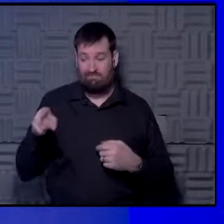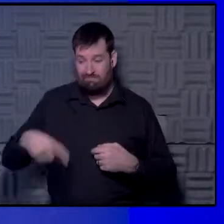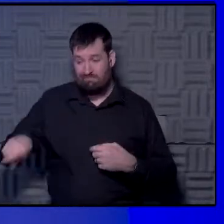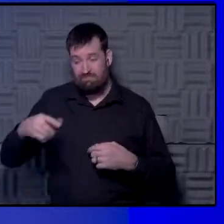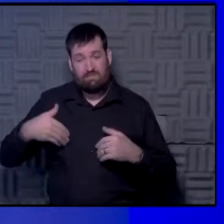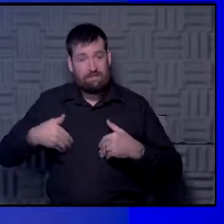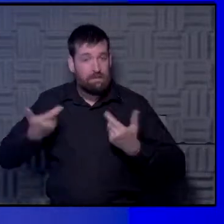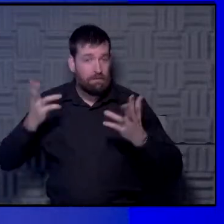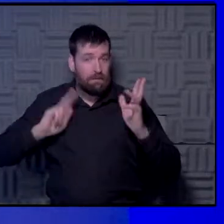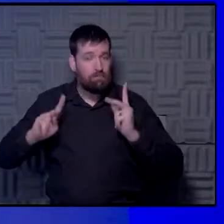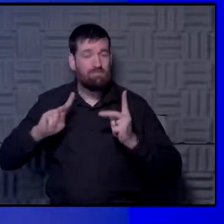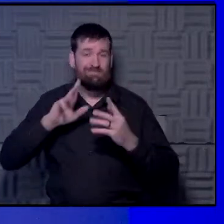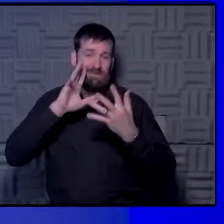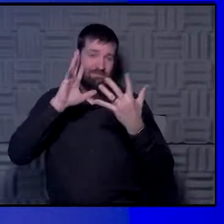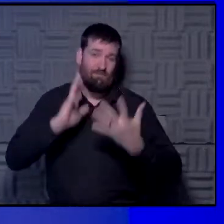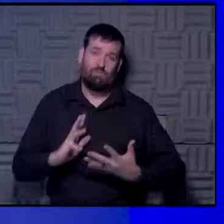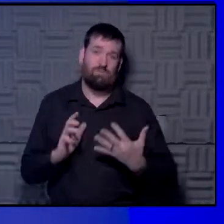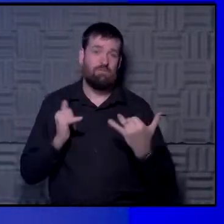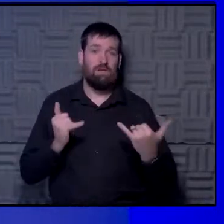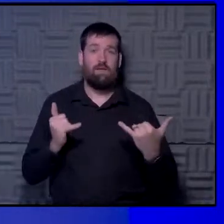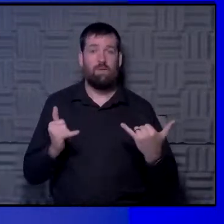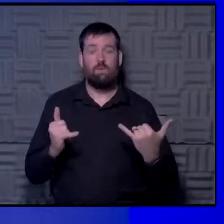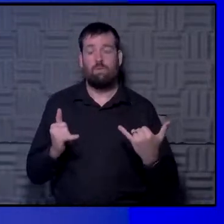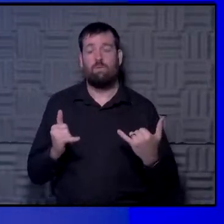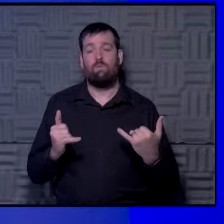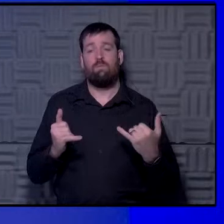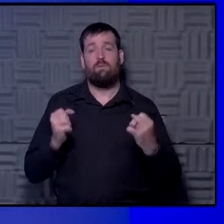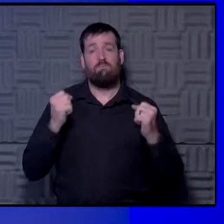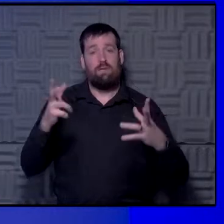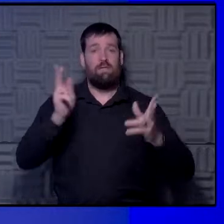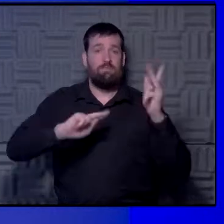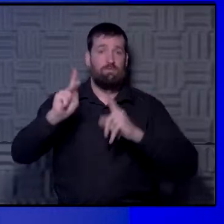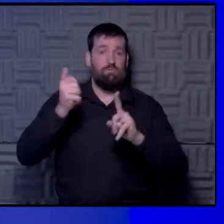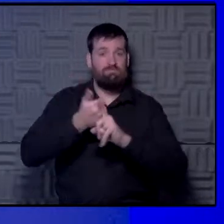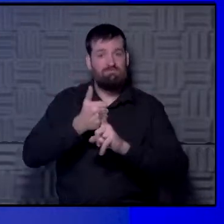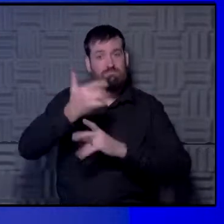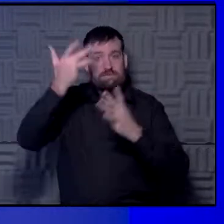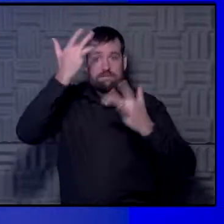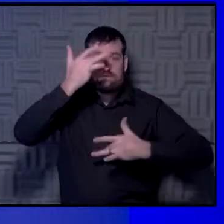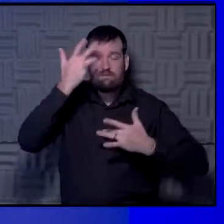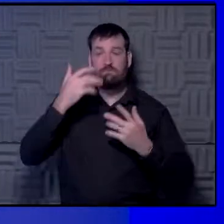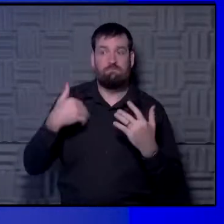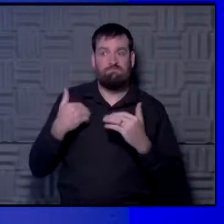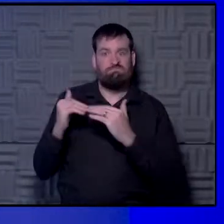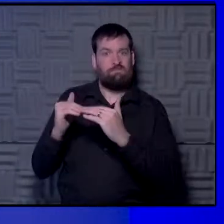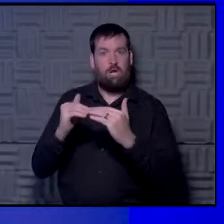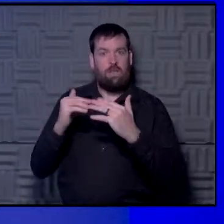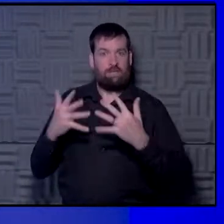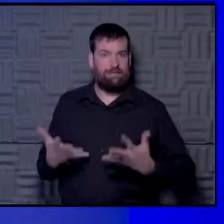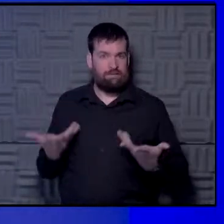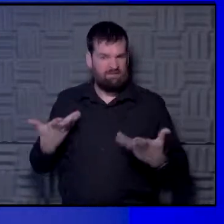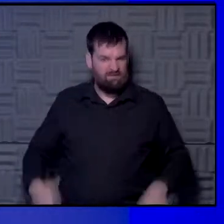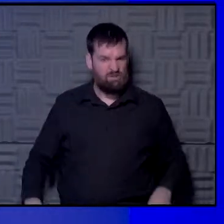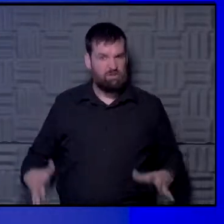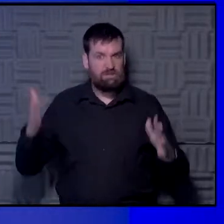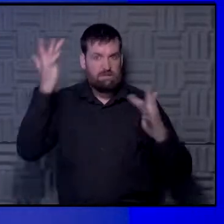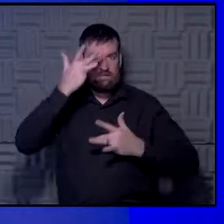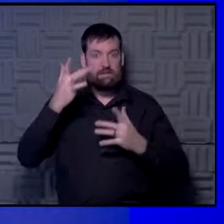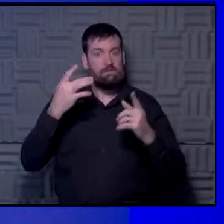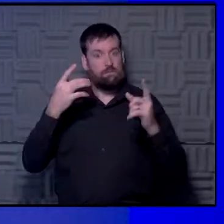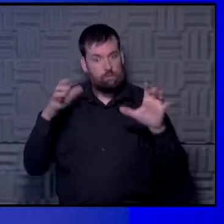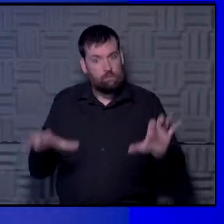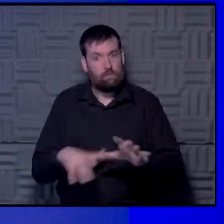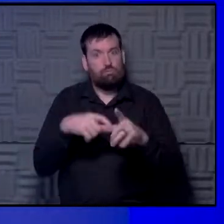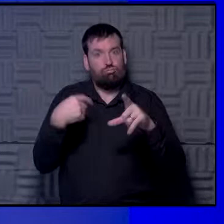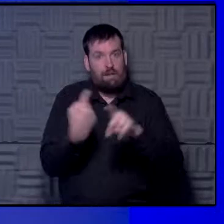people, again, unfortunately right now, a lot of people are getting the disease. We've had colleagues who have gotten the disease who do everything right, who